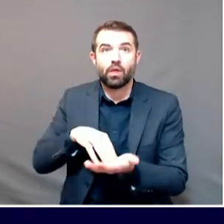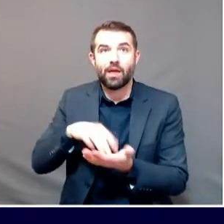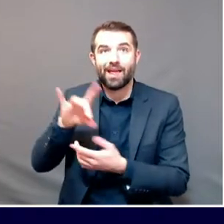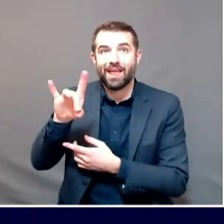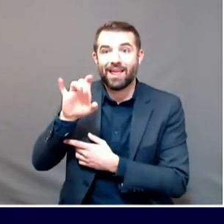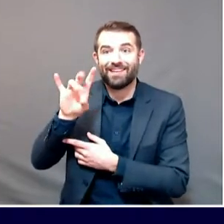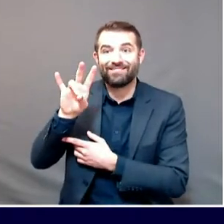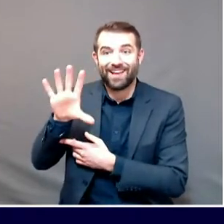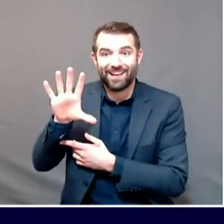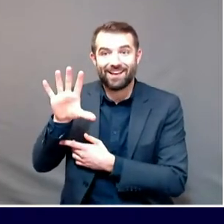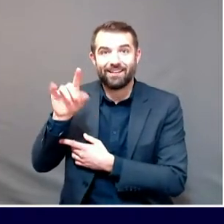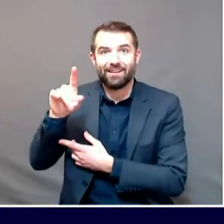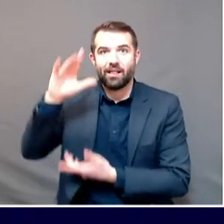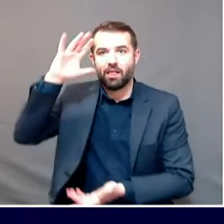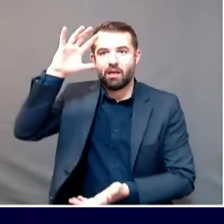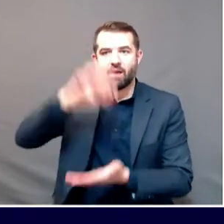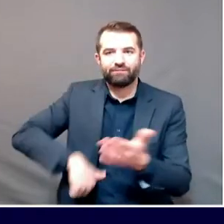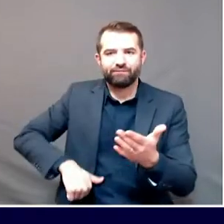4,875 initial doses.